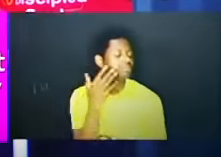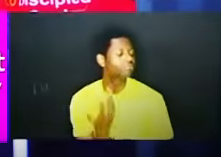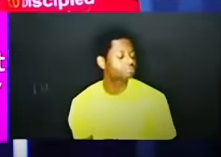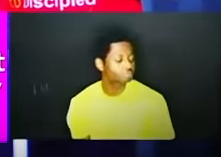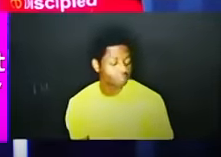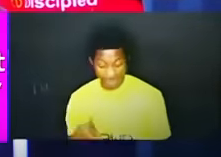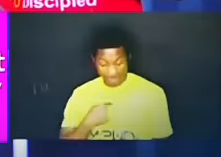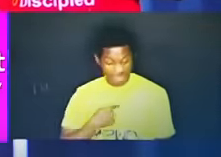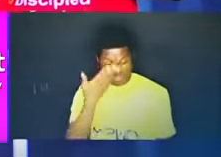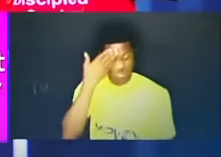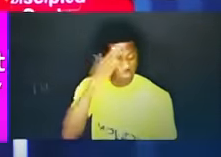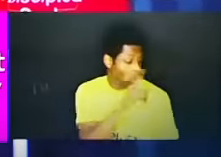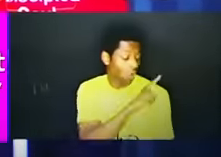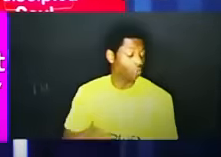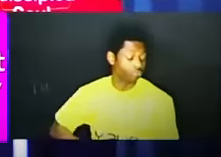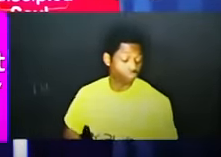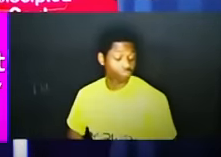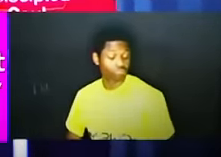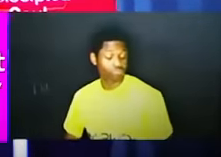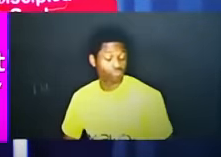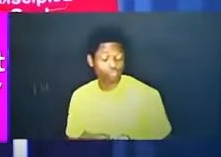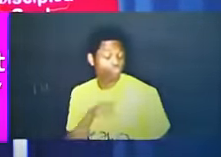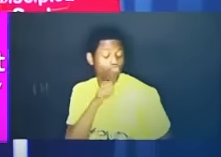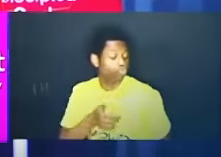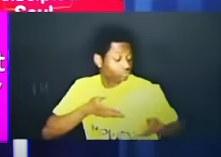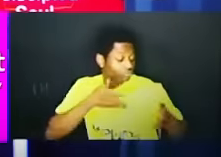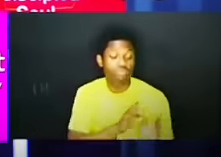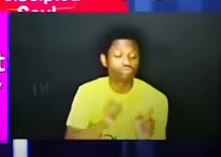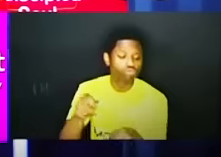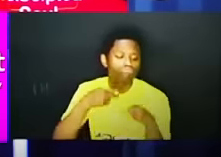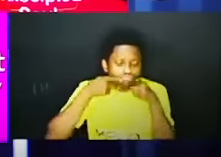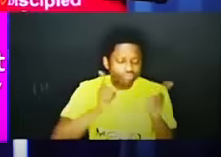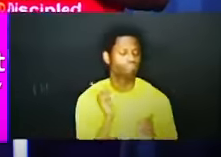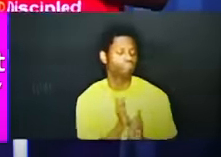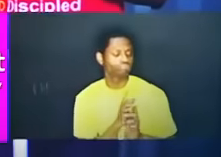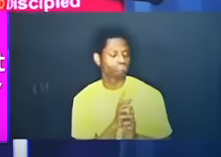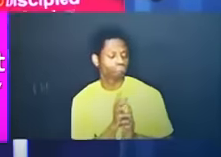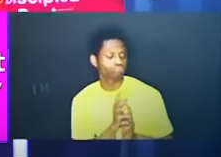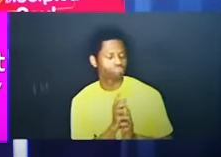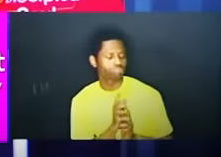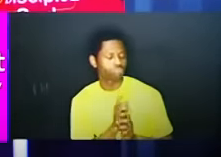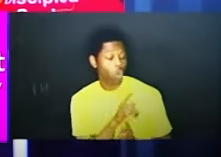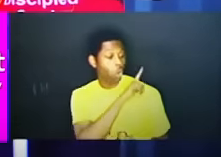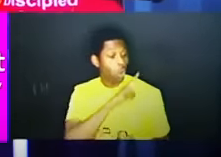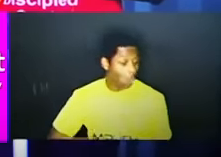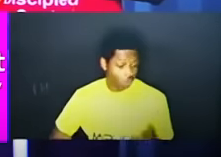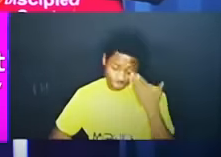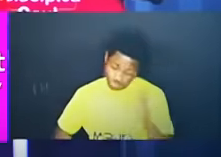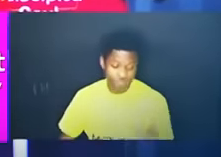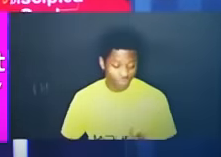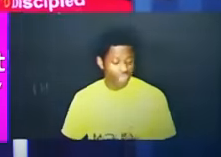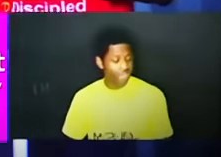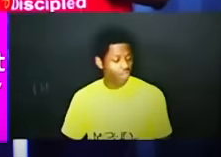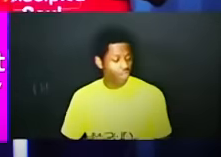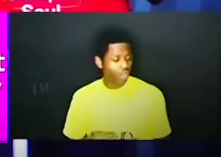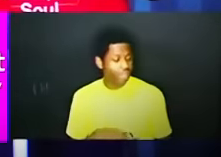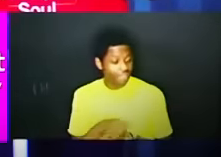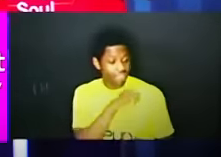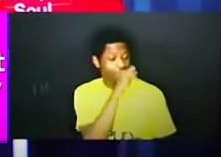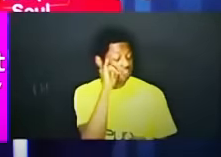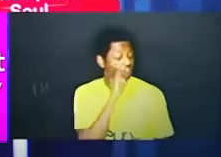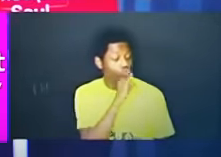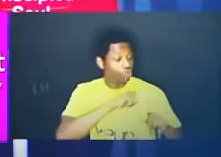know the Lord, and I will not let you go. Minime radino na Israel so mere